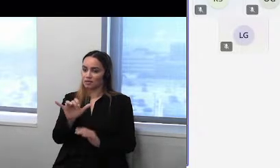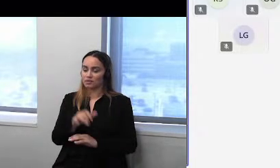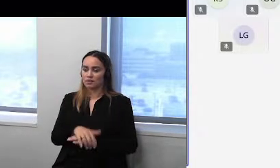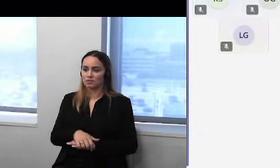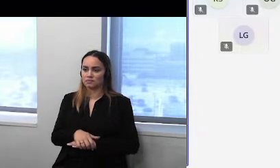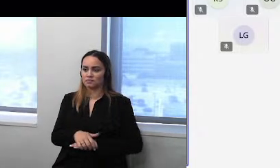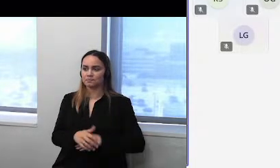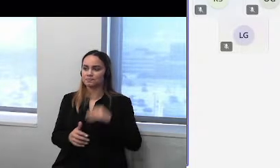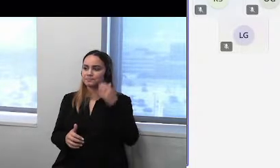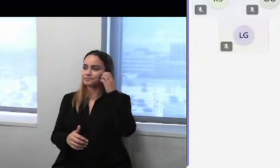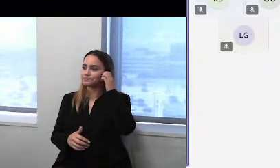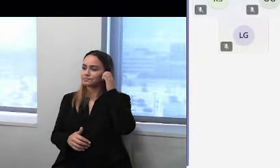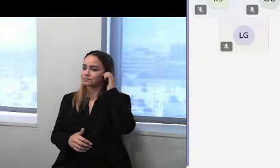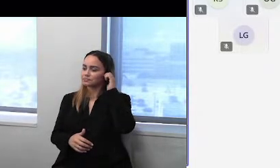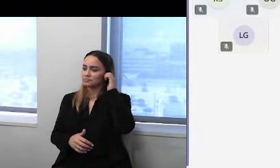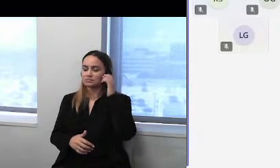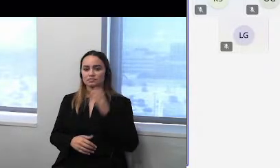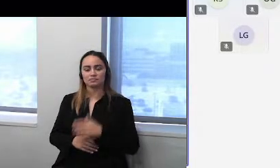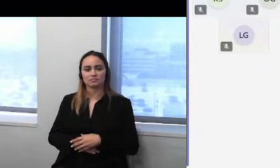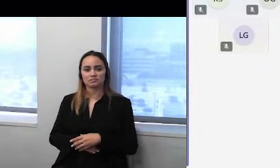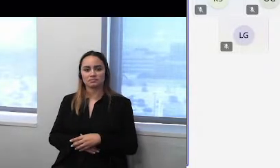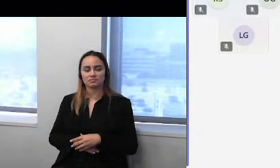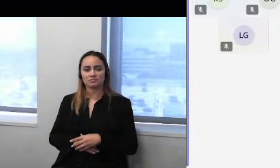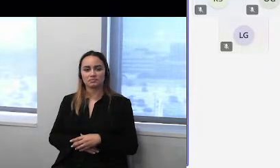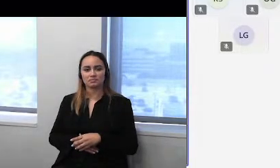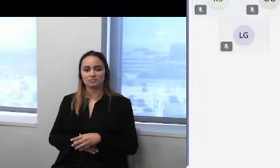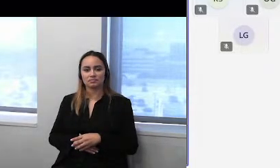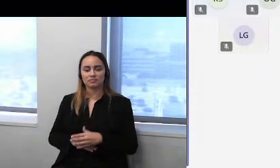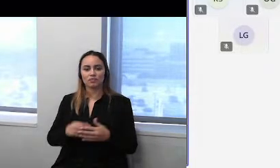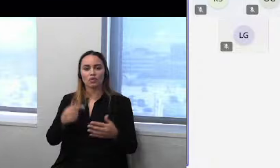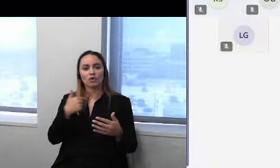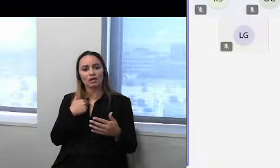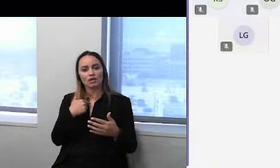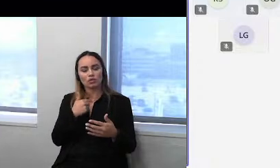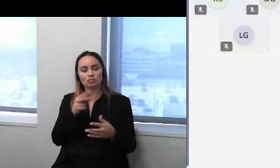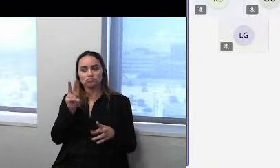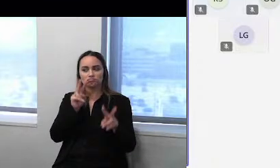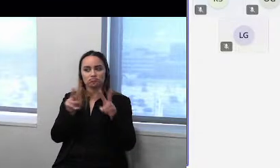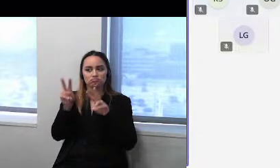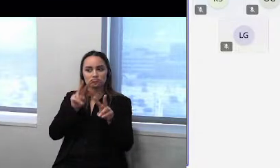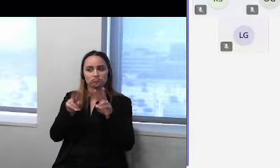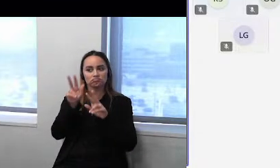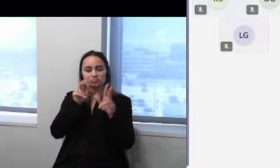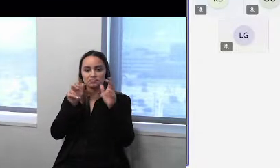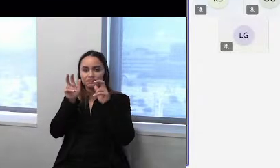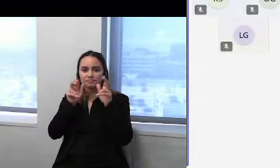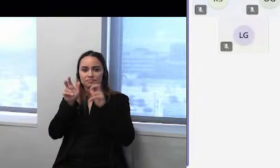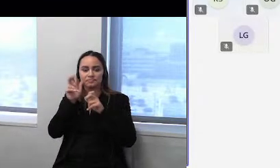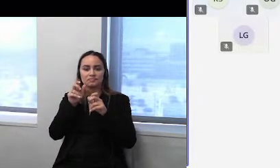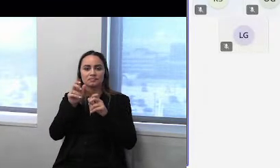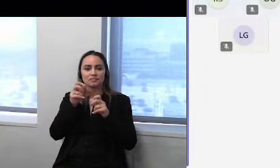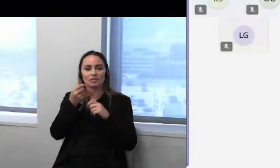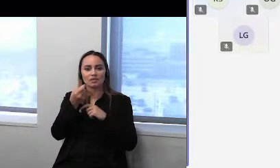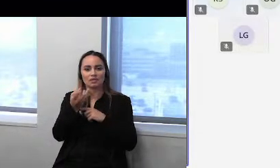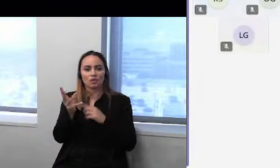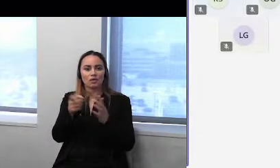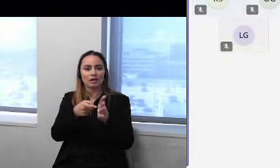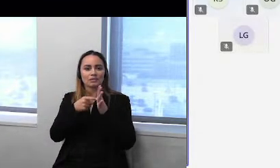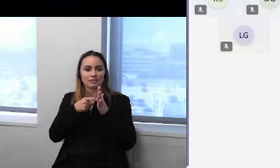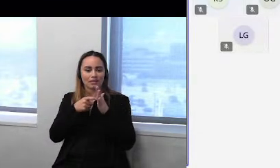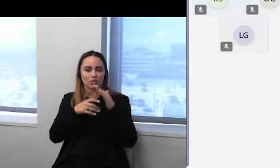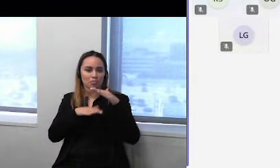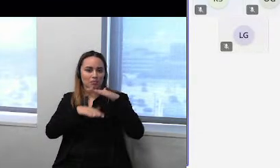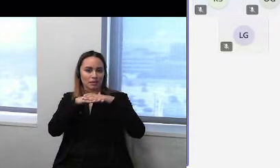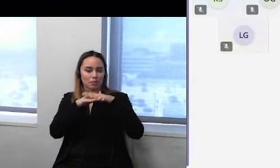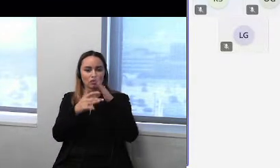So what I'm hearing from him is they are MTRs, minimum technical requirements that were established prior